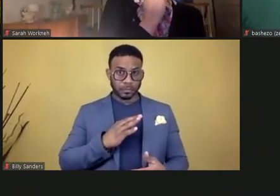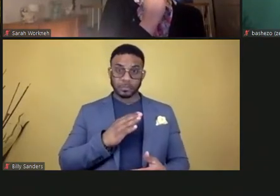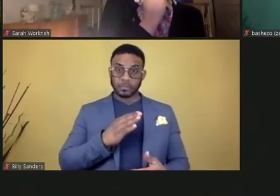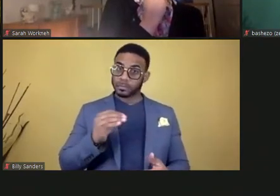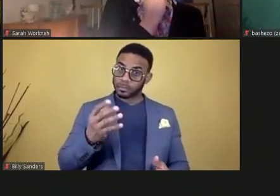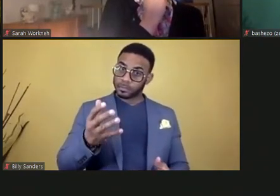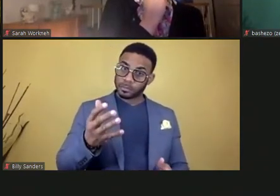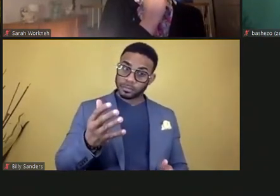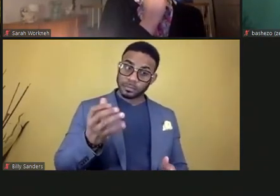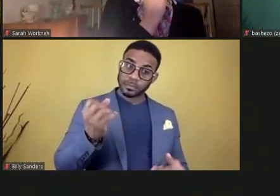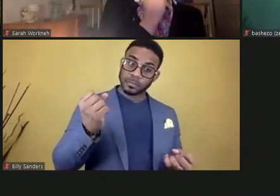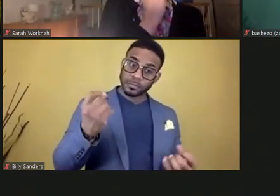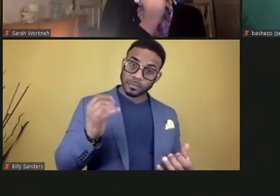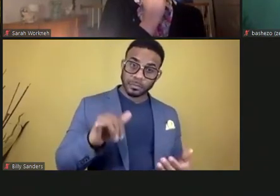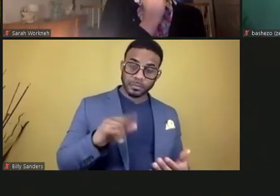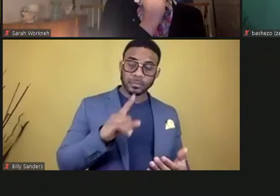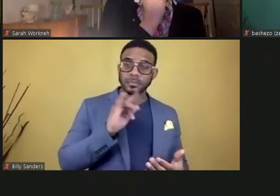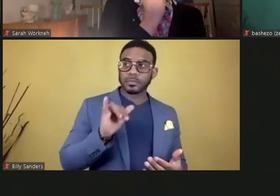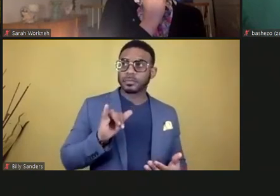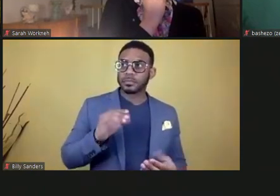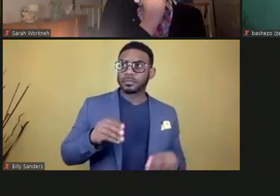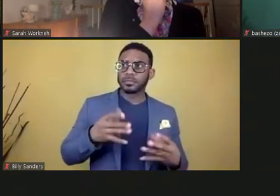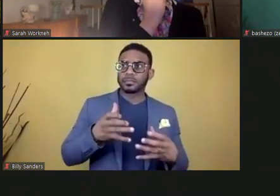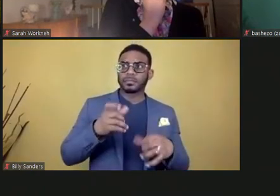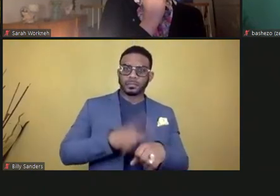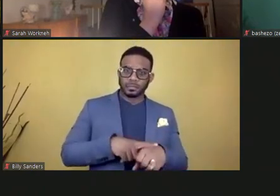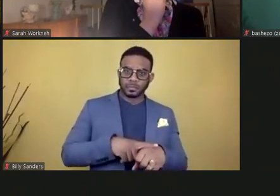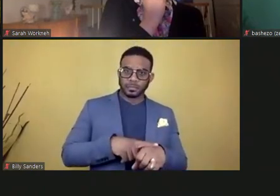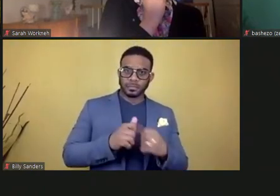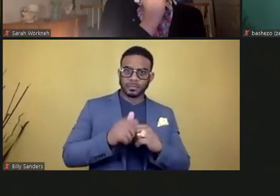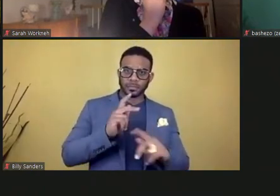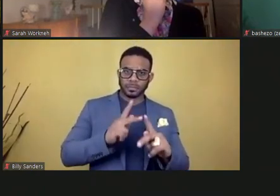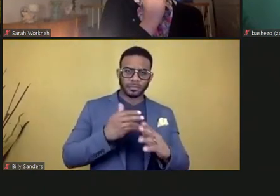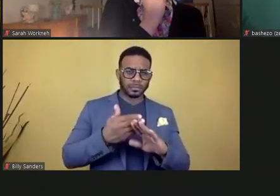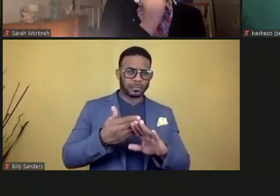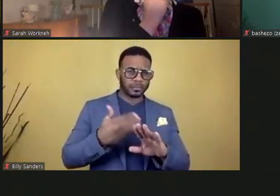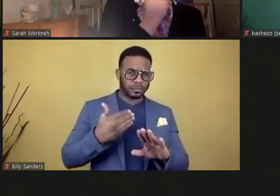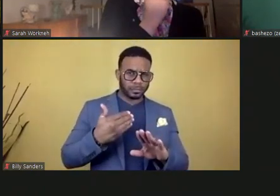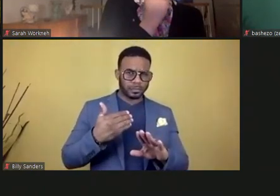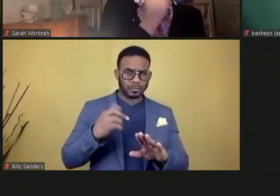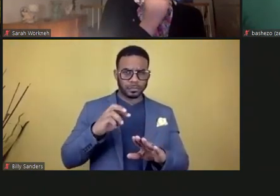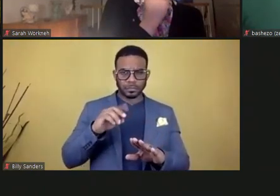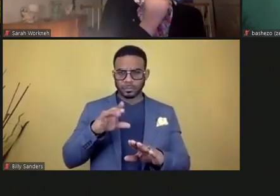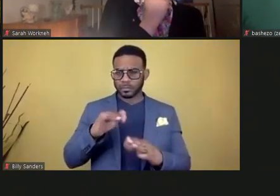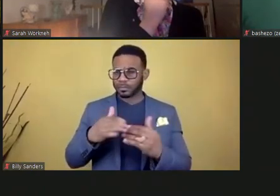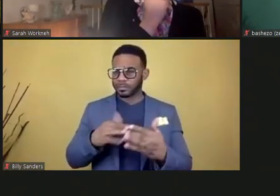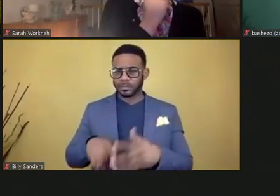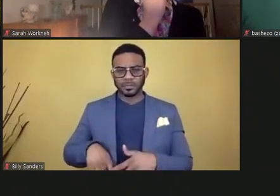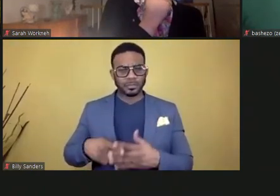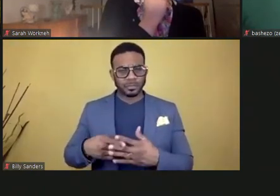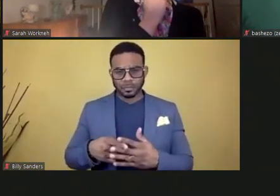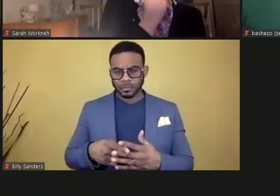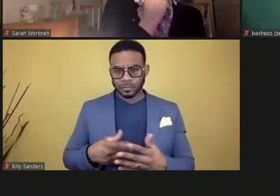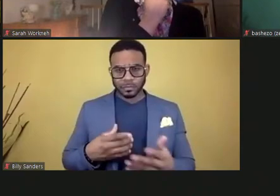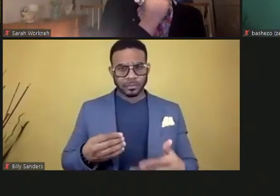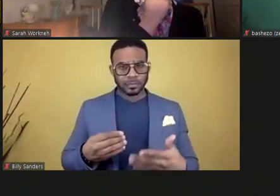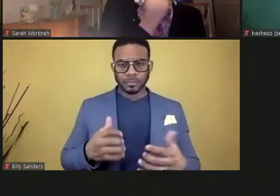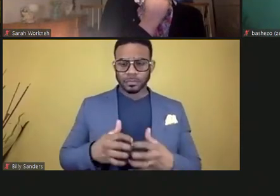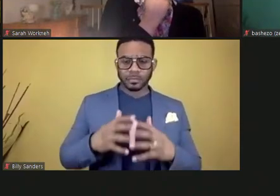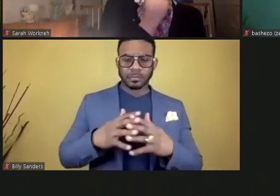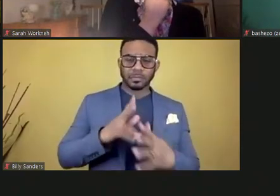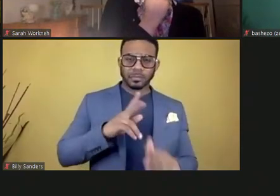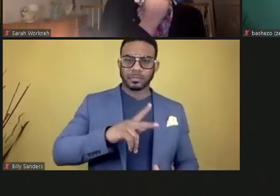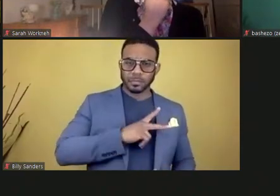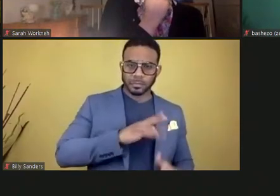And a lot of that is like spending a lot of time with folks before a residency even starts and building